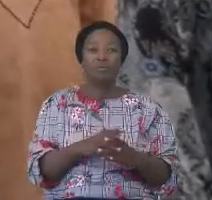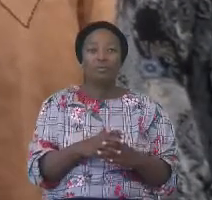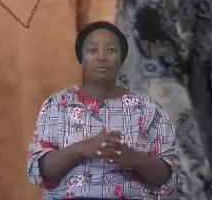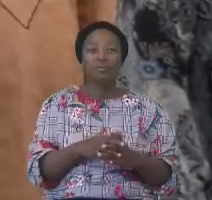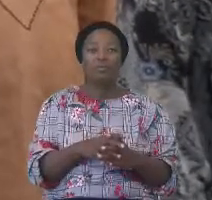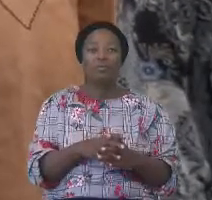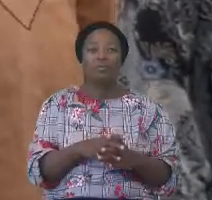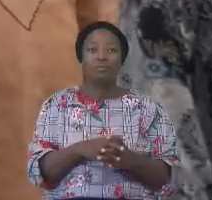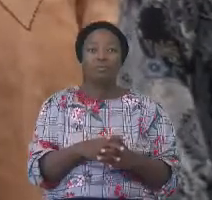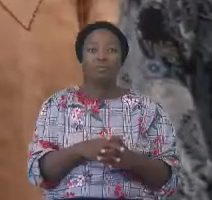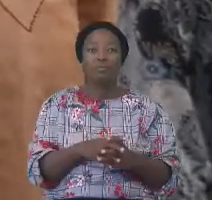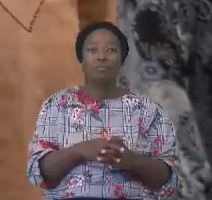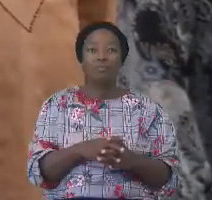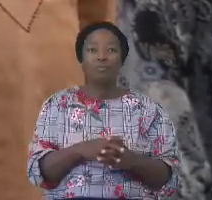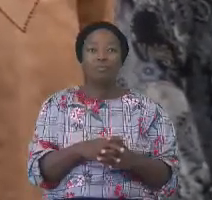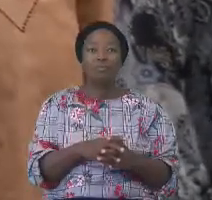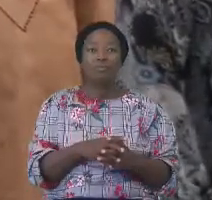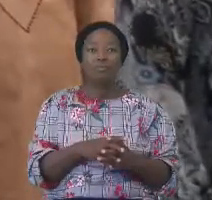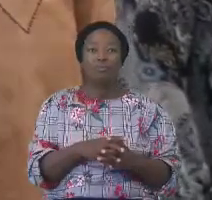way